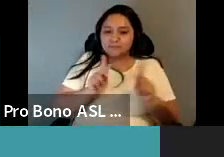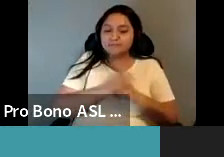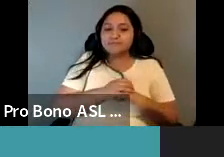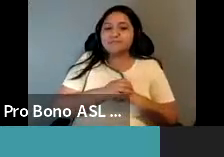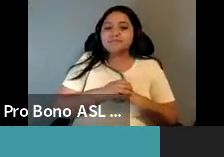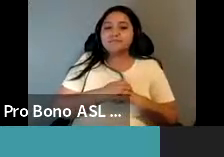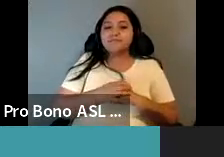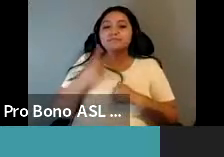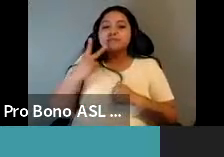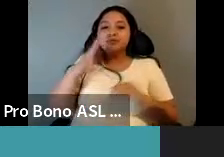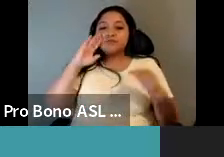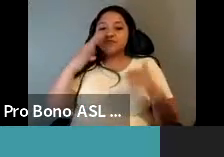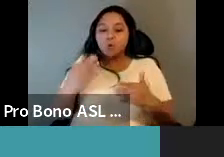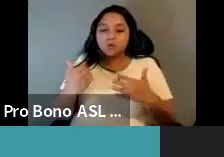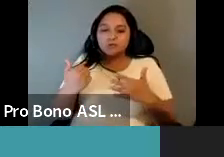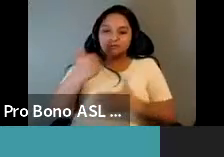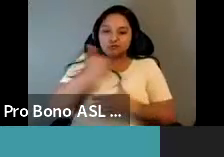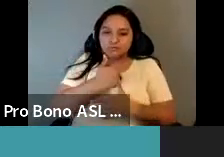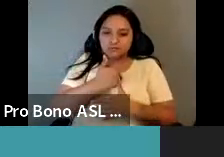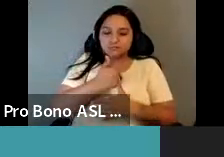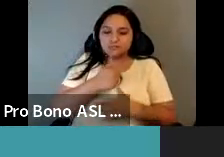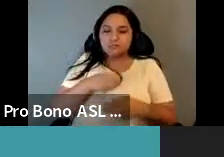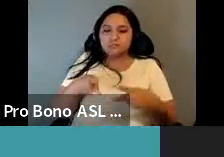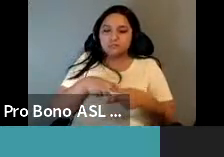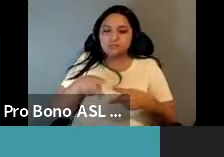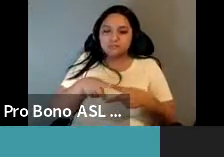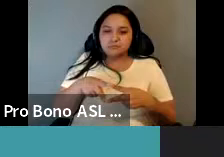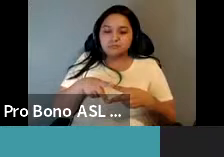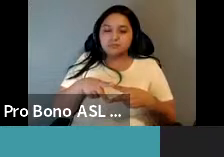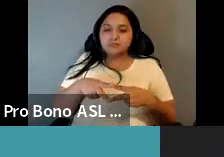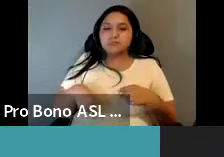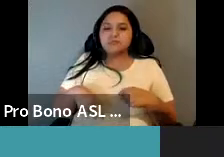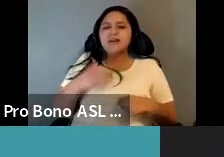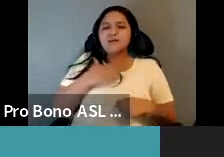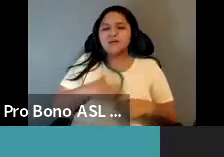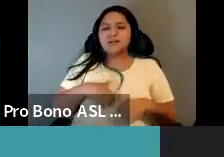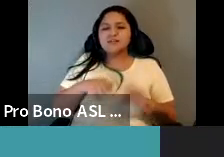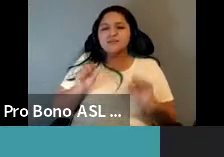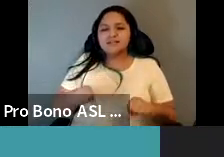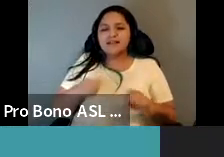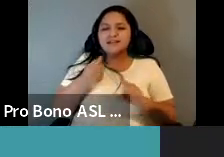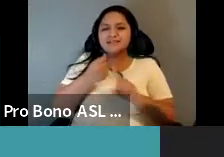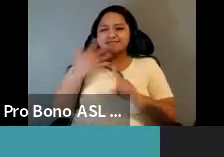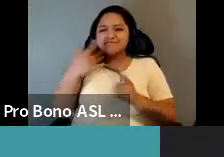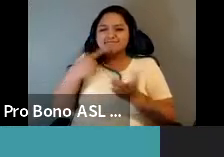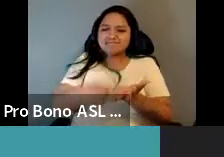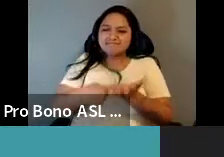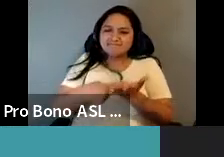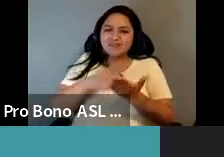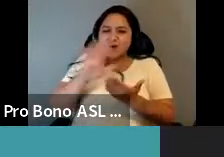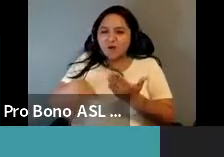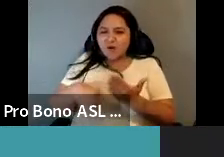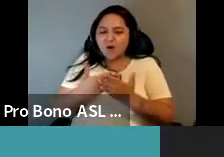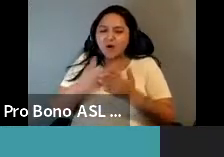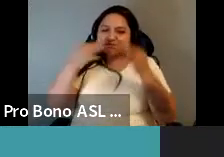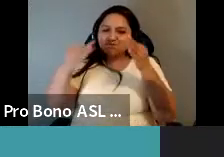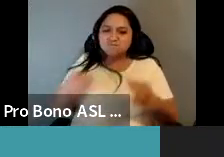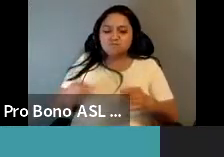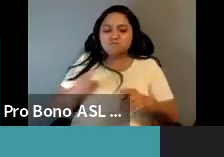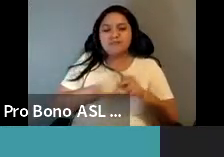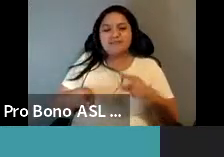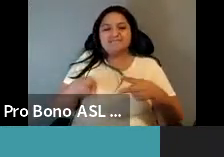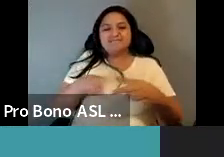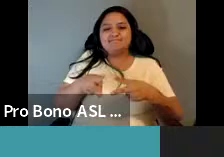priorities for the Human Services and Child Welfare portfolio. I definitely wish we could talk about all of them, but I think these two really